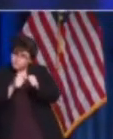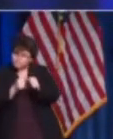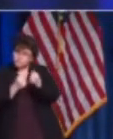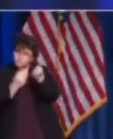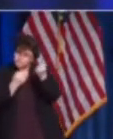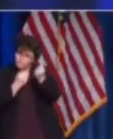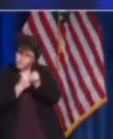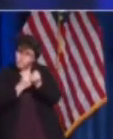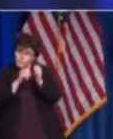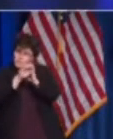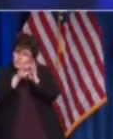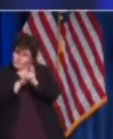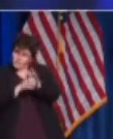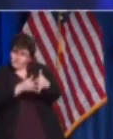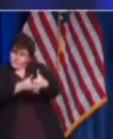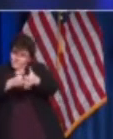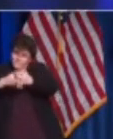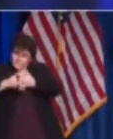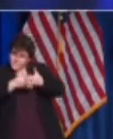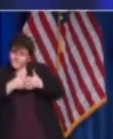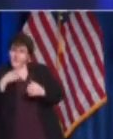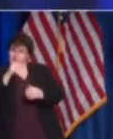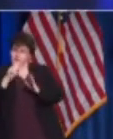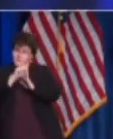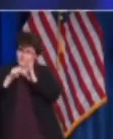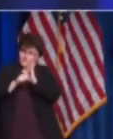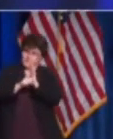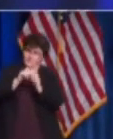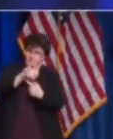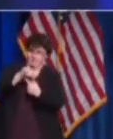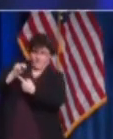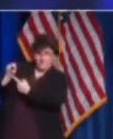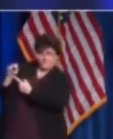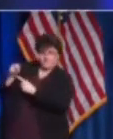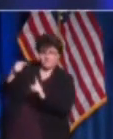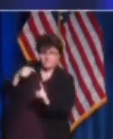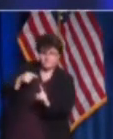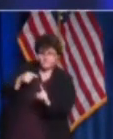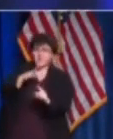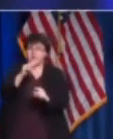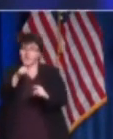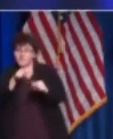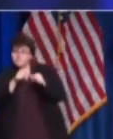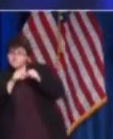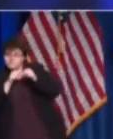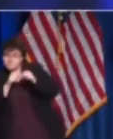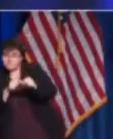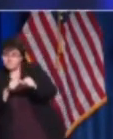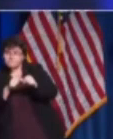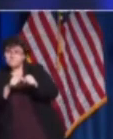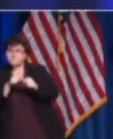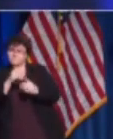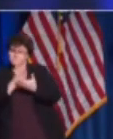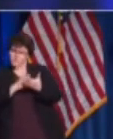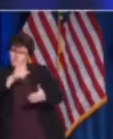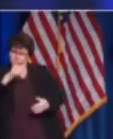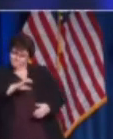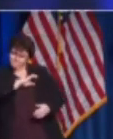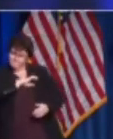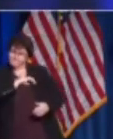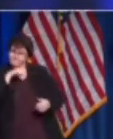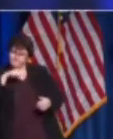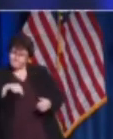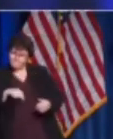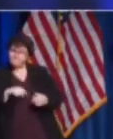the United States and the Constitution of the State of Connecticut, so long as you continue a citizen thereof, and that you